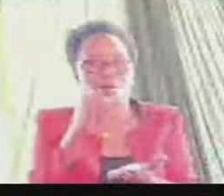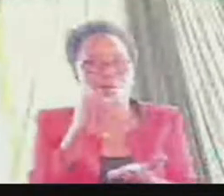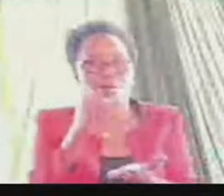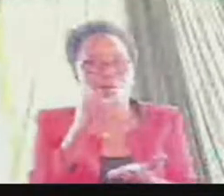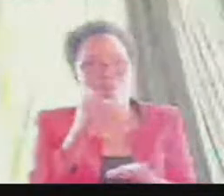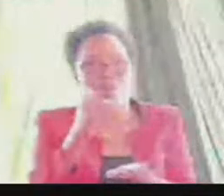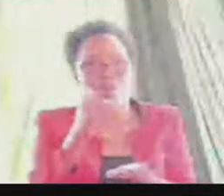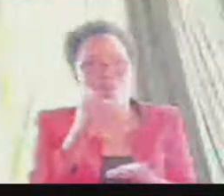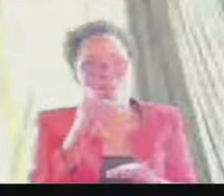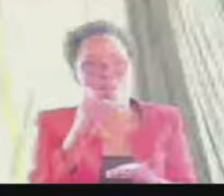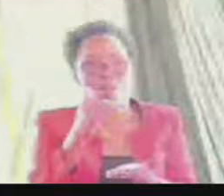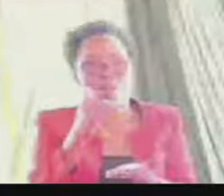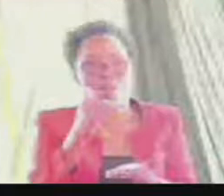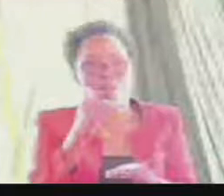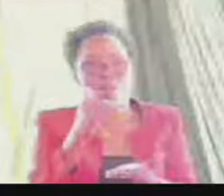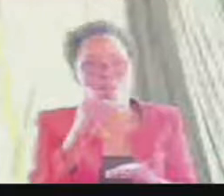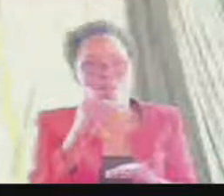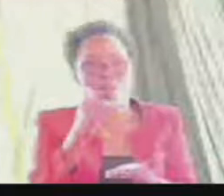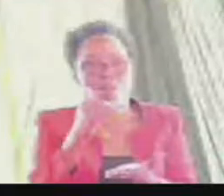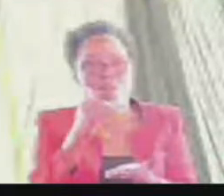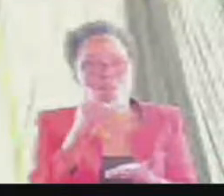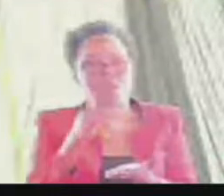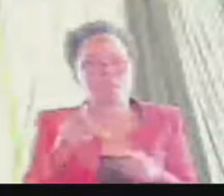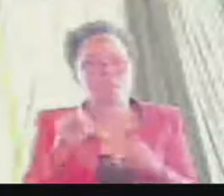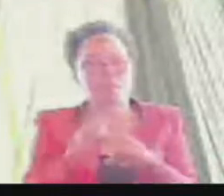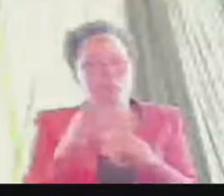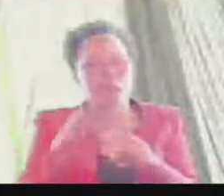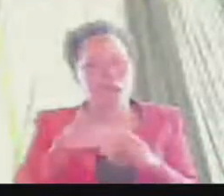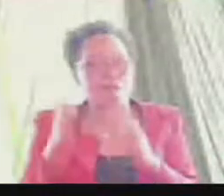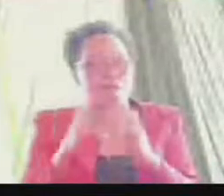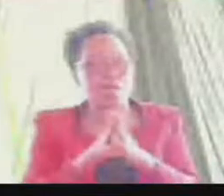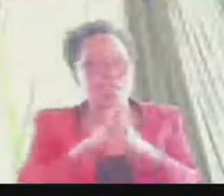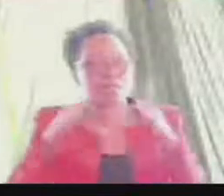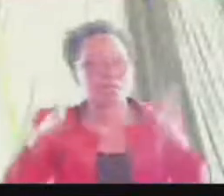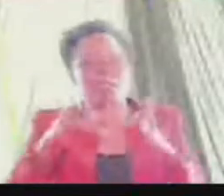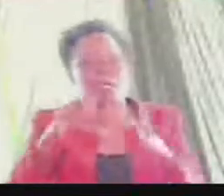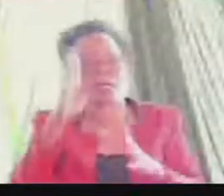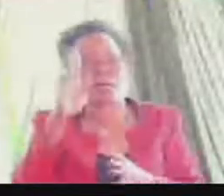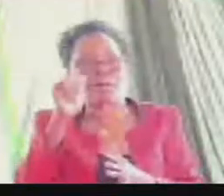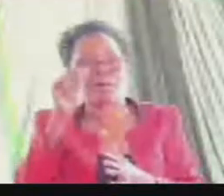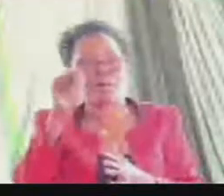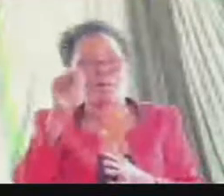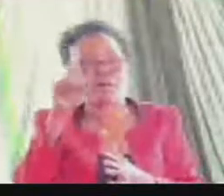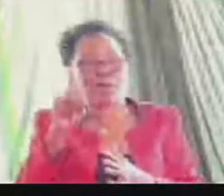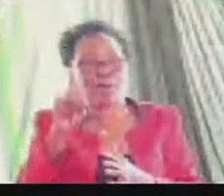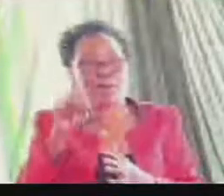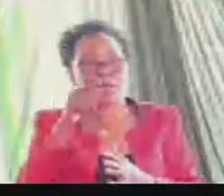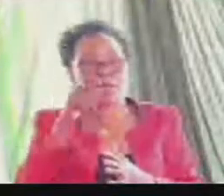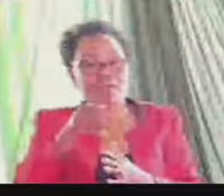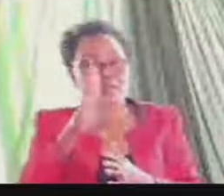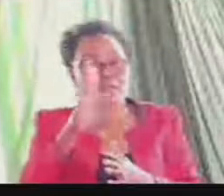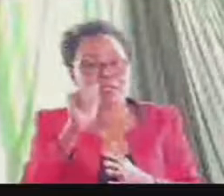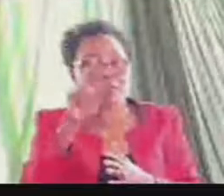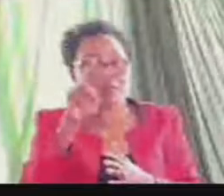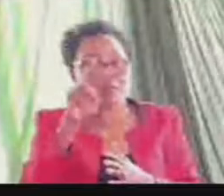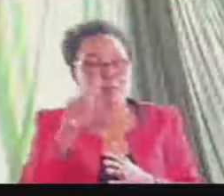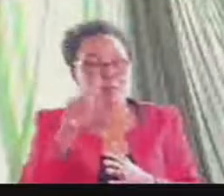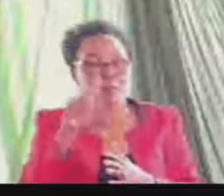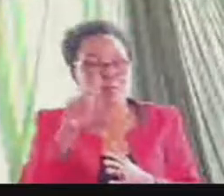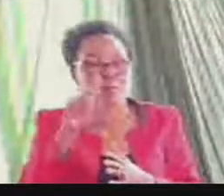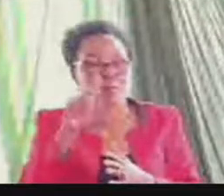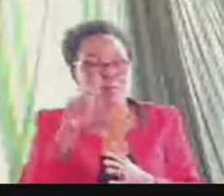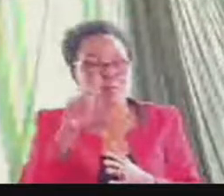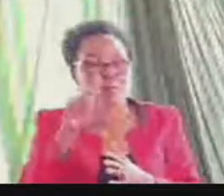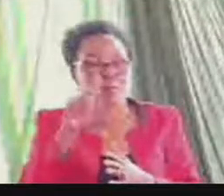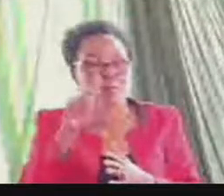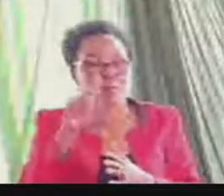an expanded band. I think that's the word. The band is not big enough to accommodate many users at the same